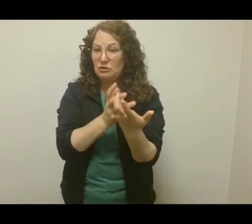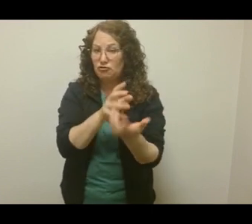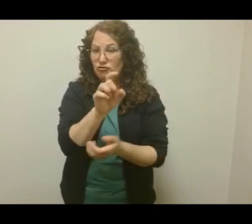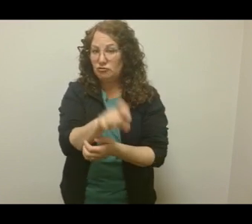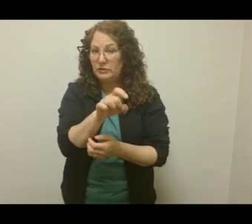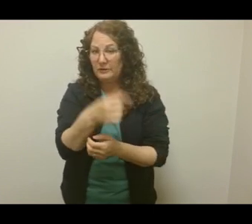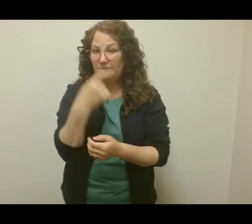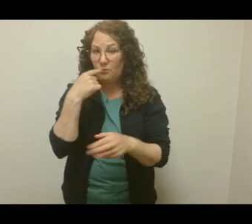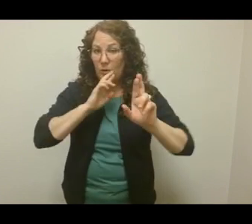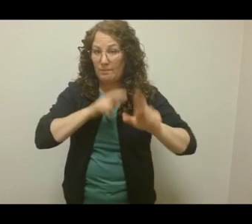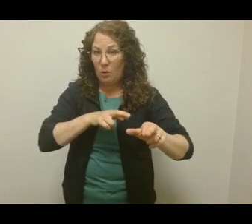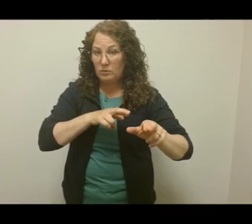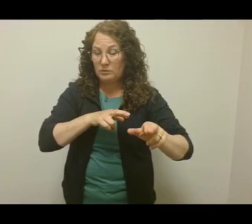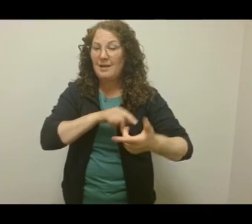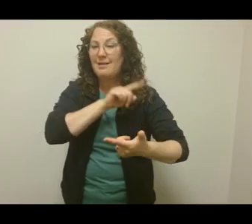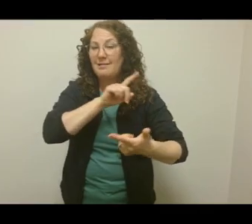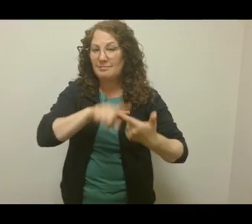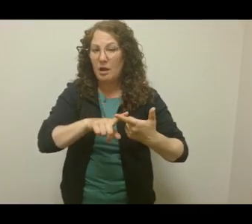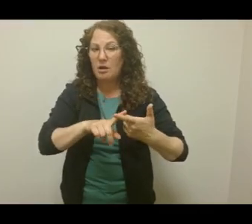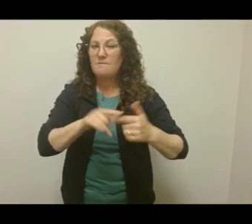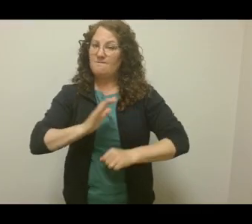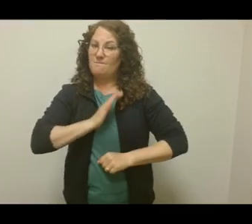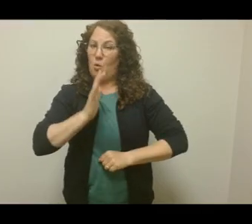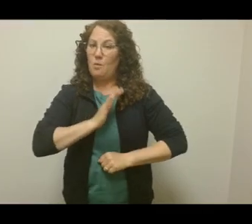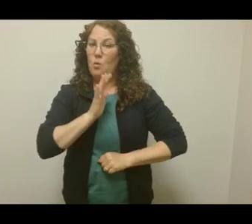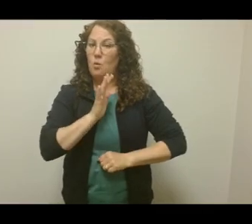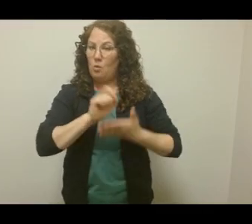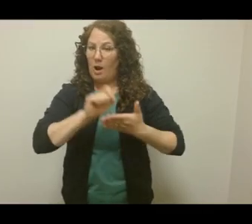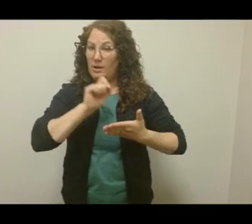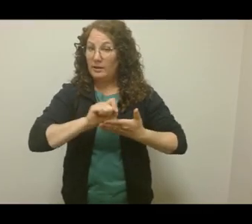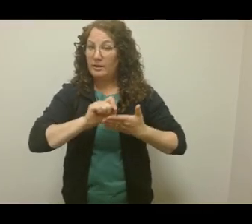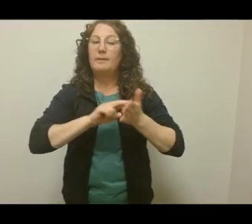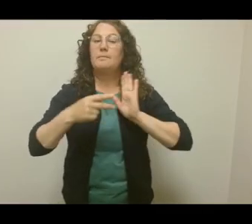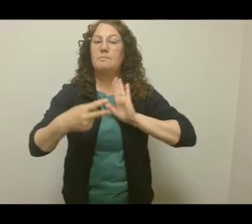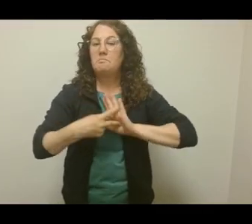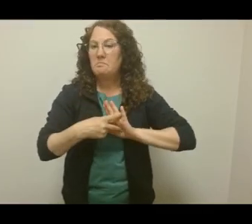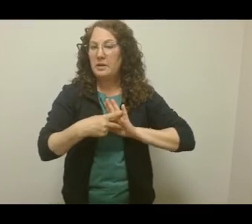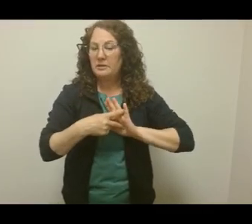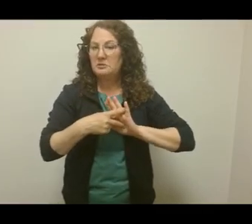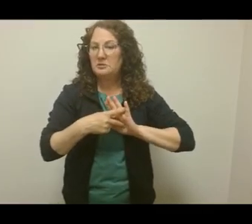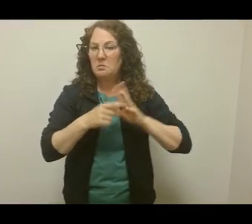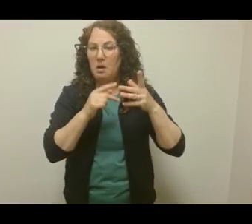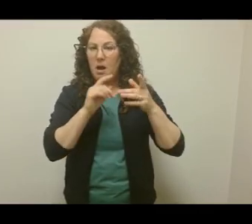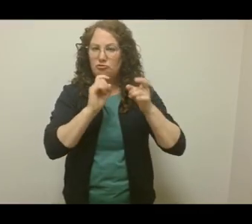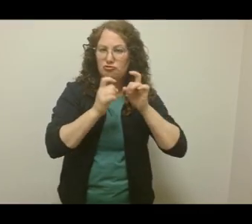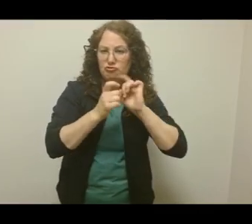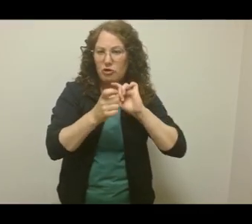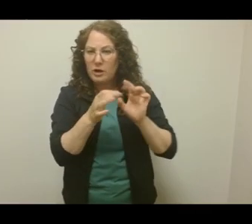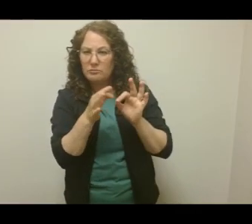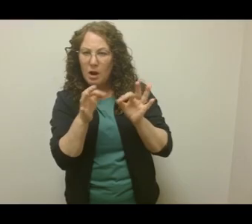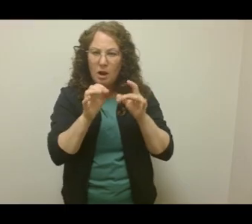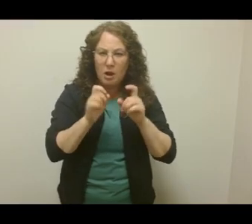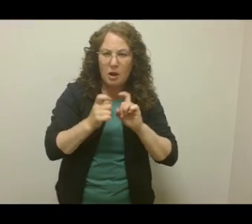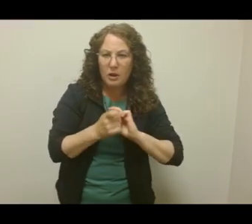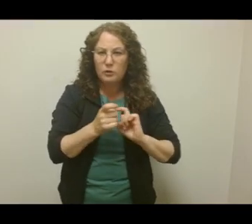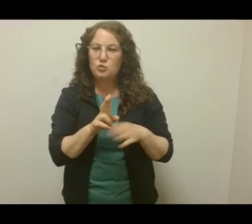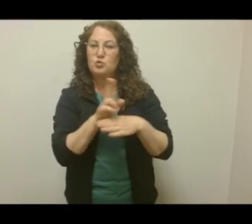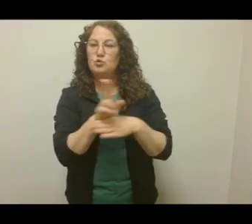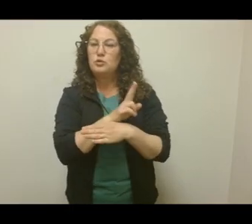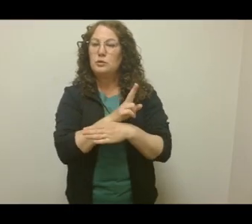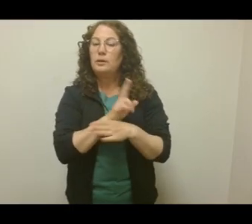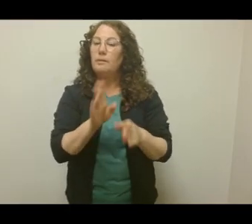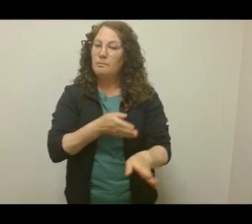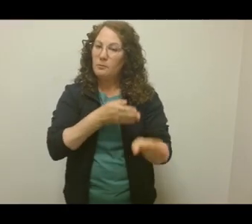the report. And then it was a formal writing piece, so they paraphrased it using professional business